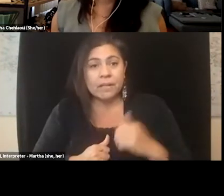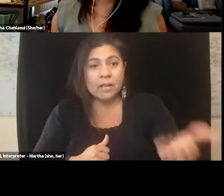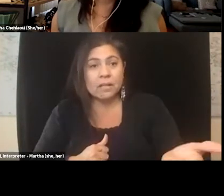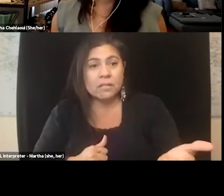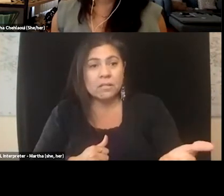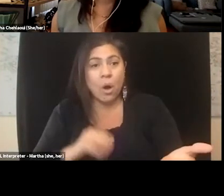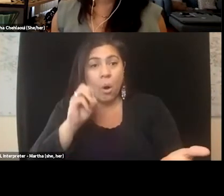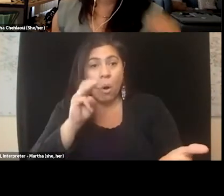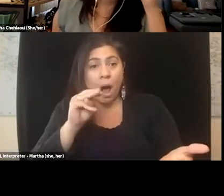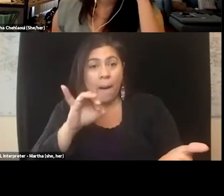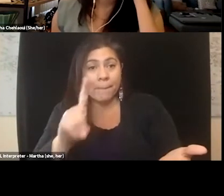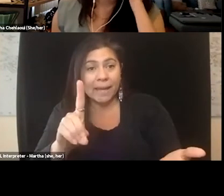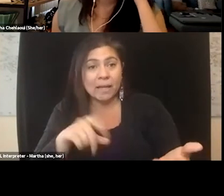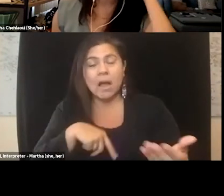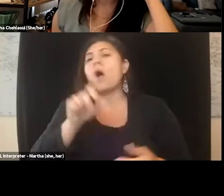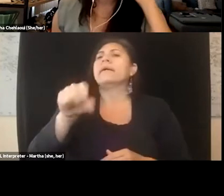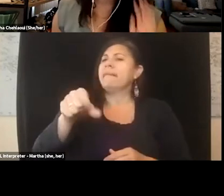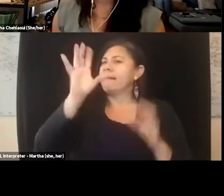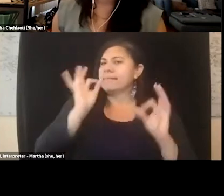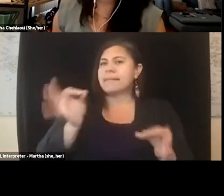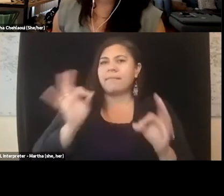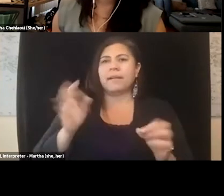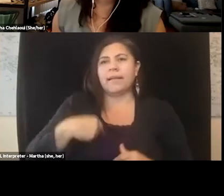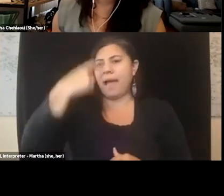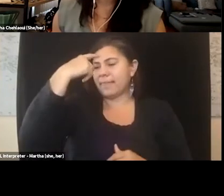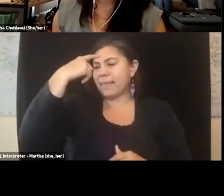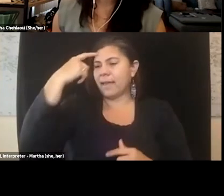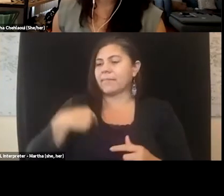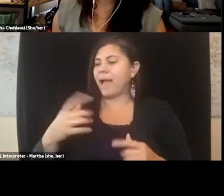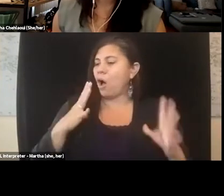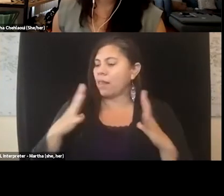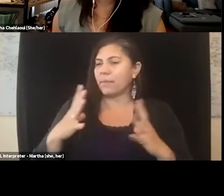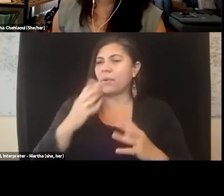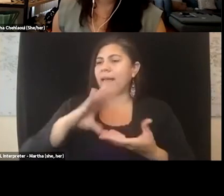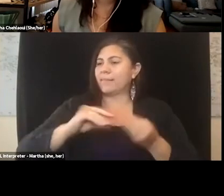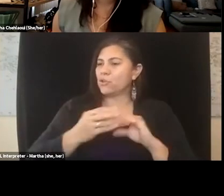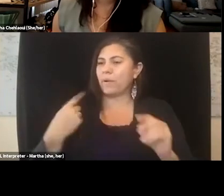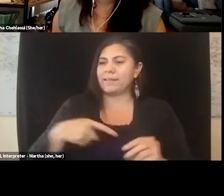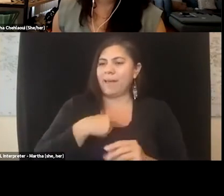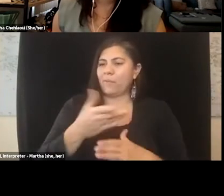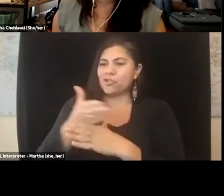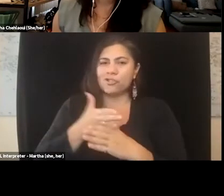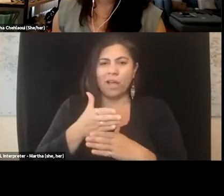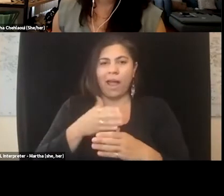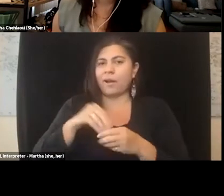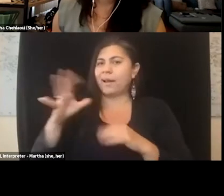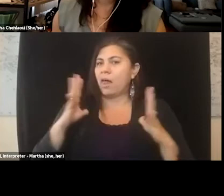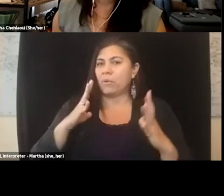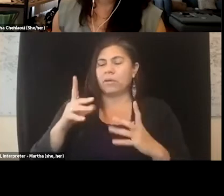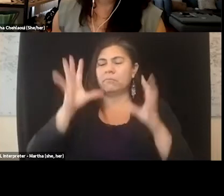Yeah. Okay. yes, I definitely think we, you know, Hollywood and the stories we tell in Hollywood, you know, definitely have an impact. I